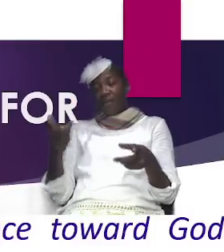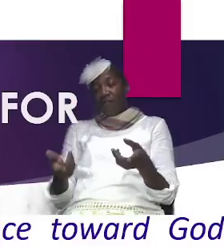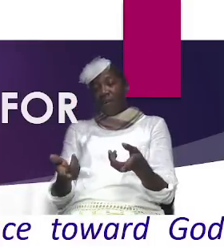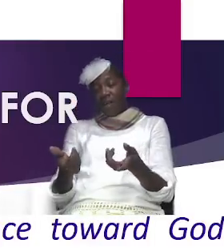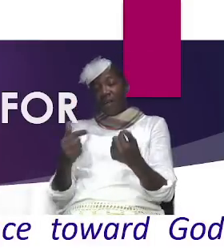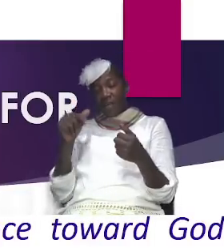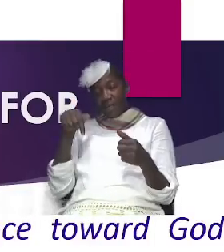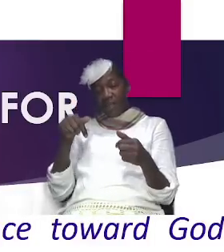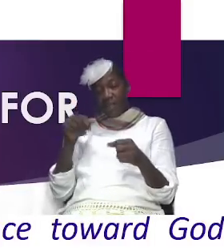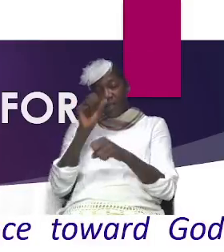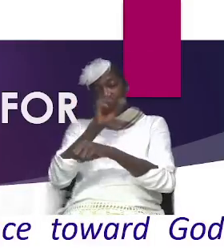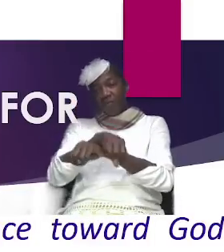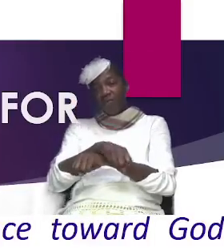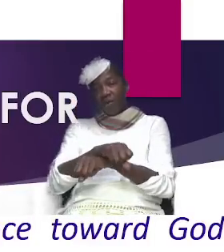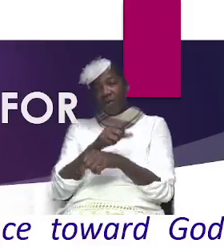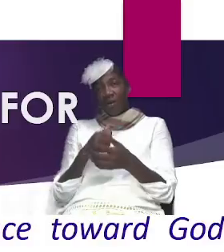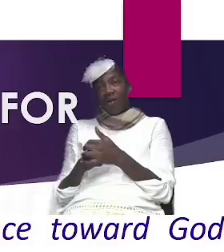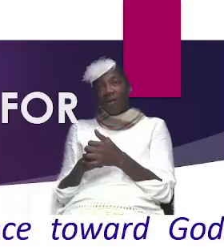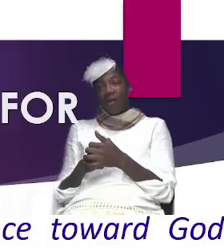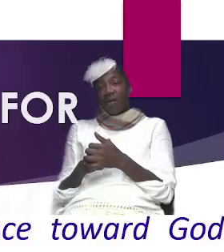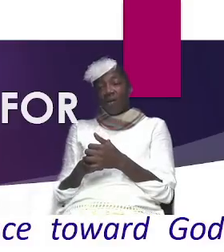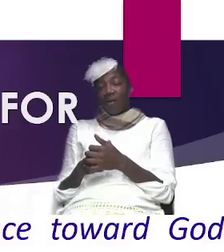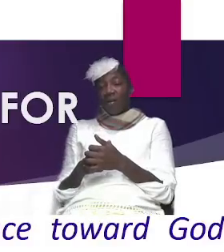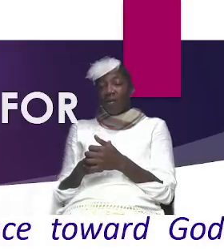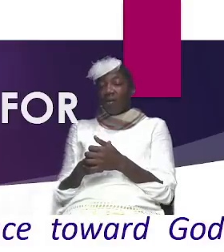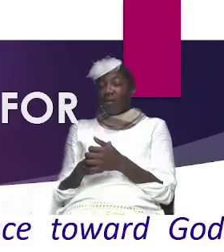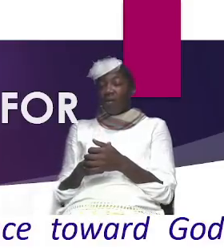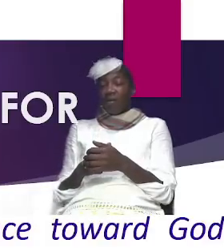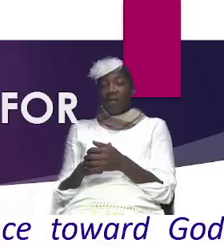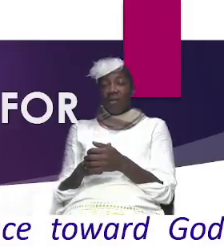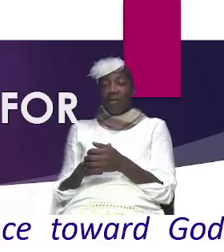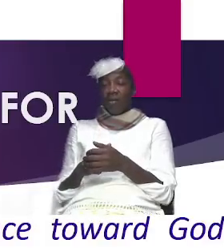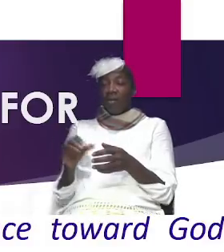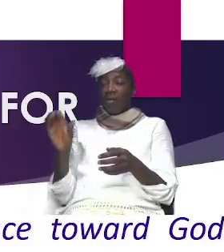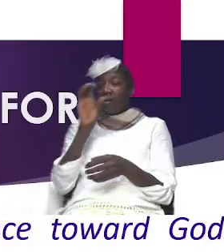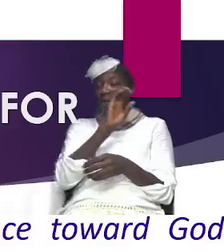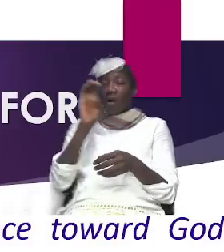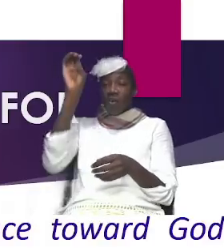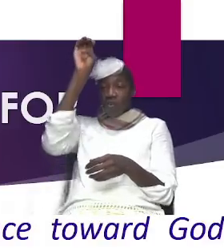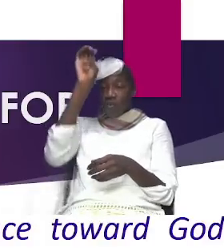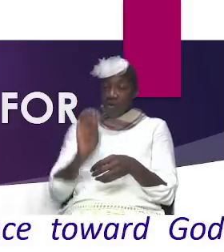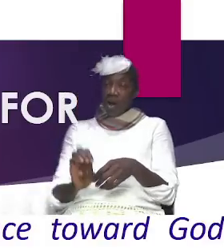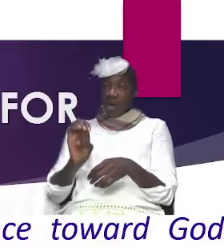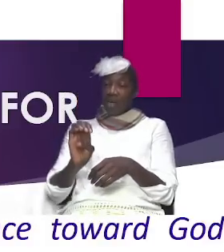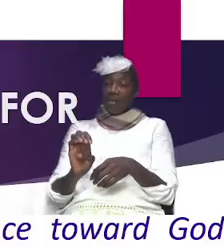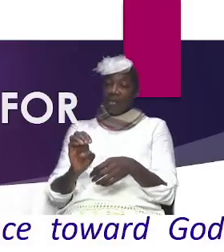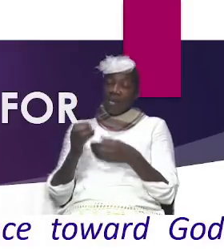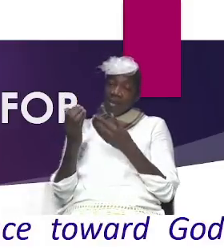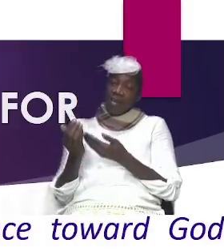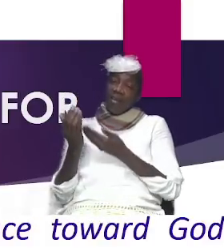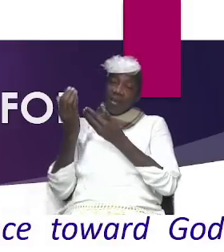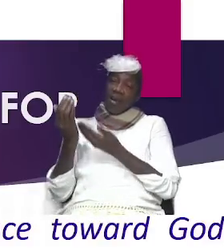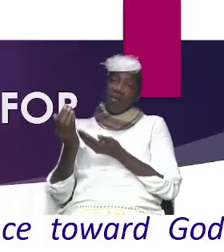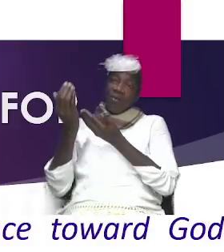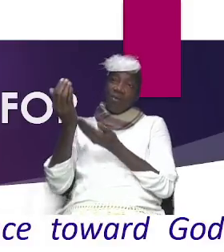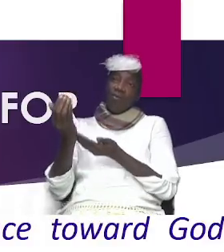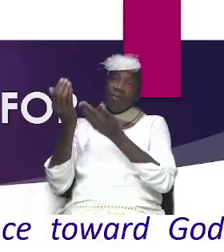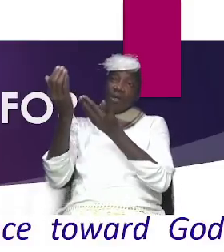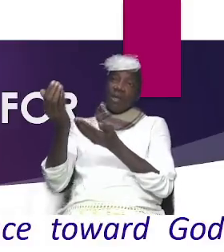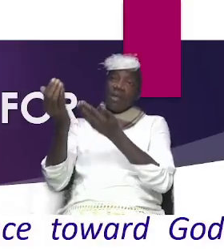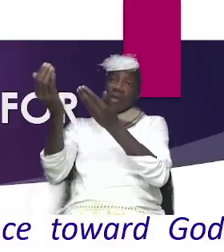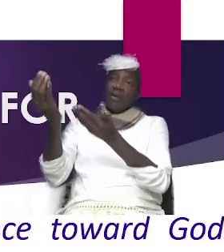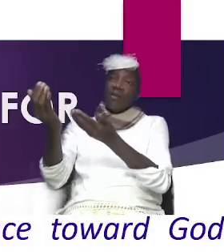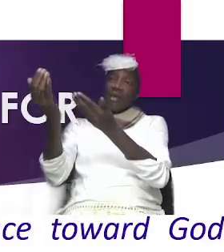And look here, that is a cross that you are carrying, that we carry. Different for different